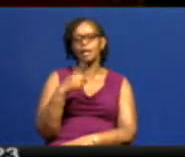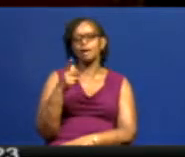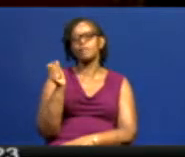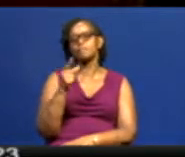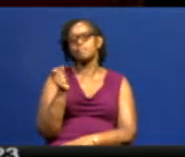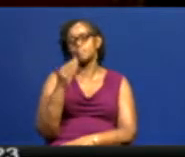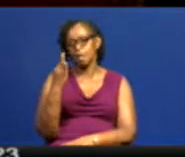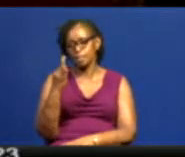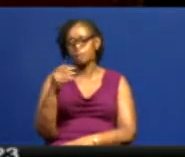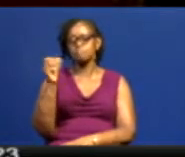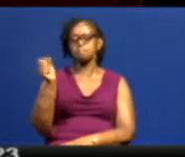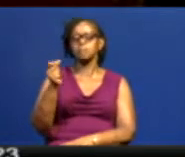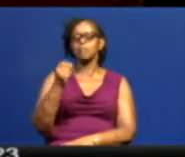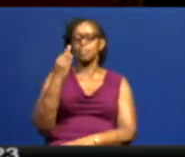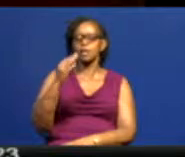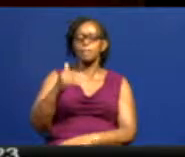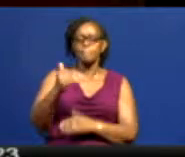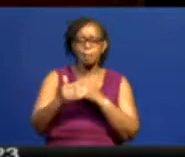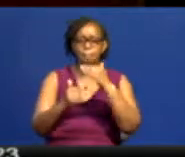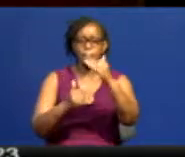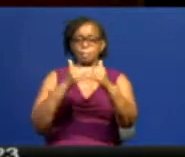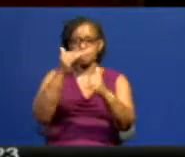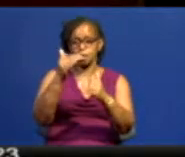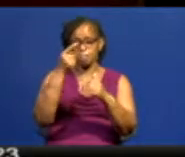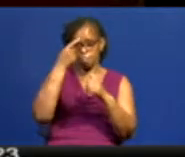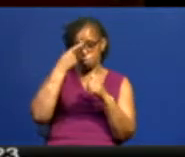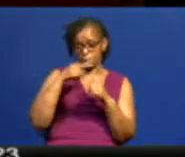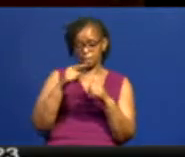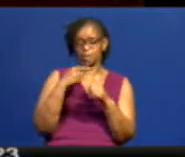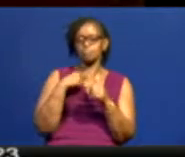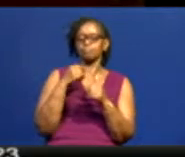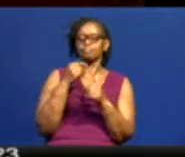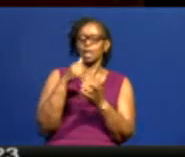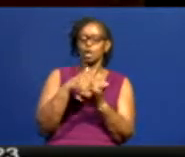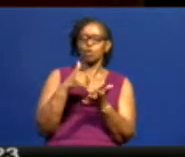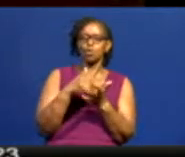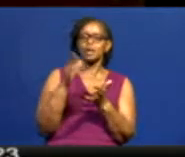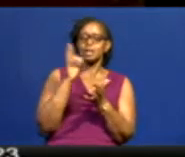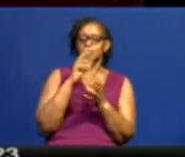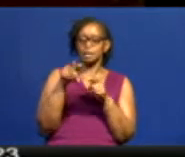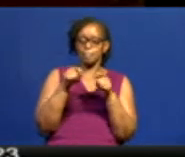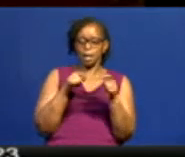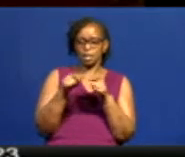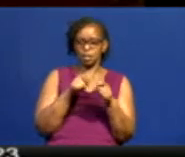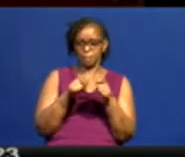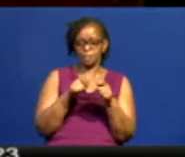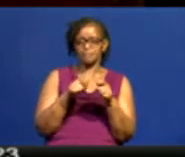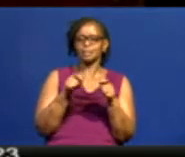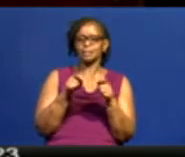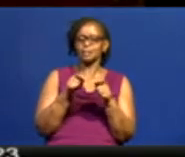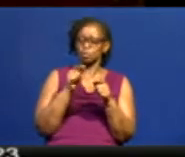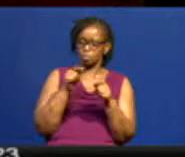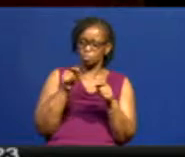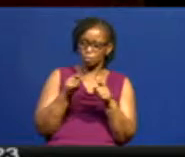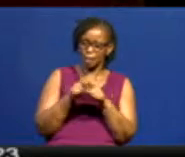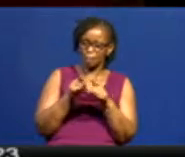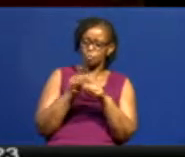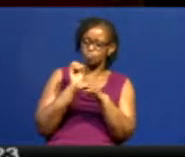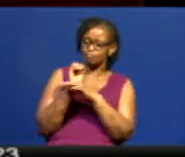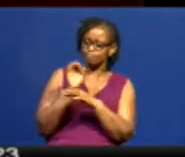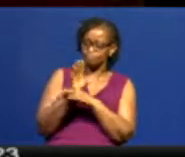Speaker. Honorable Speaker, this policy will also include a risk management and mitigating framework to guide on any risk arising from the